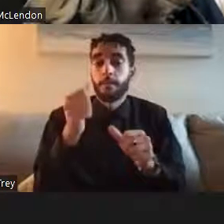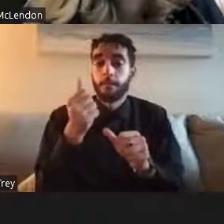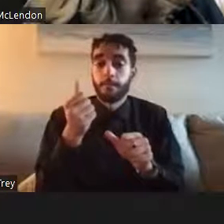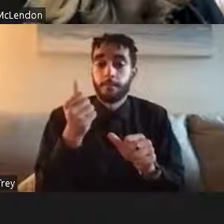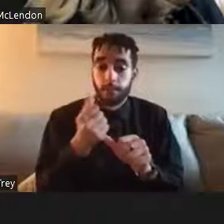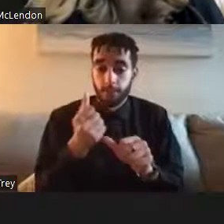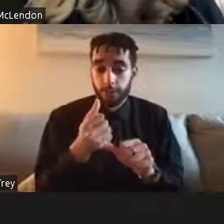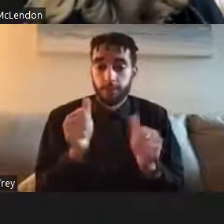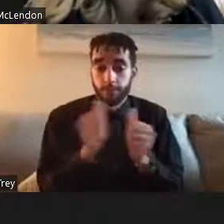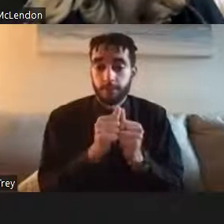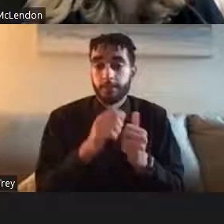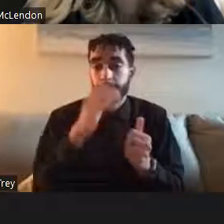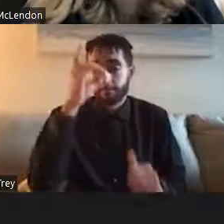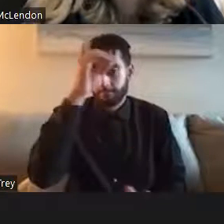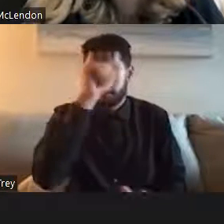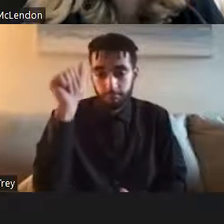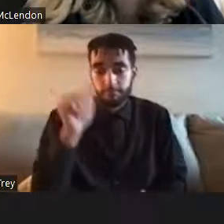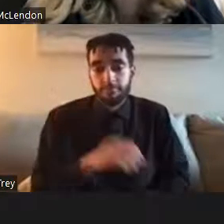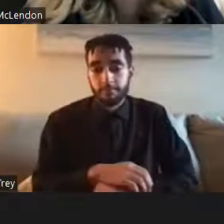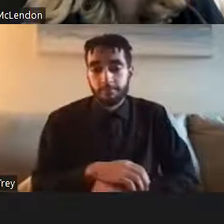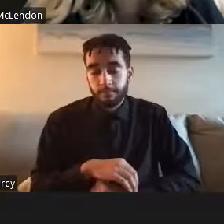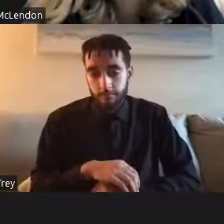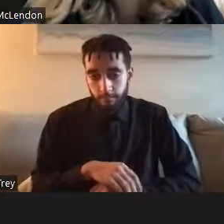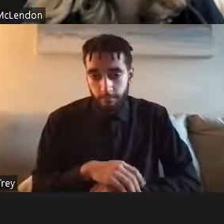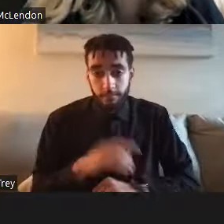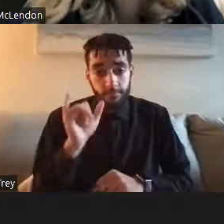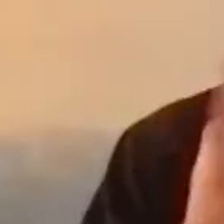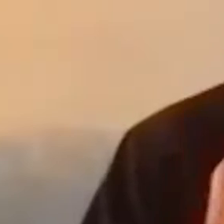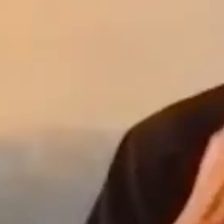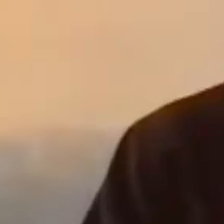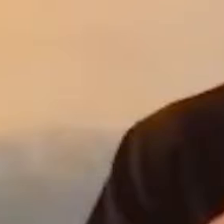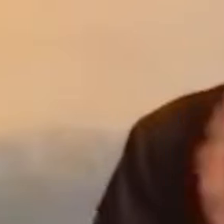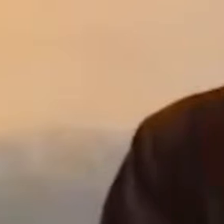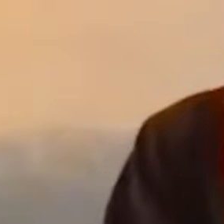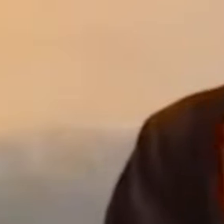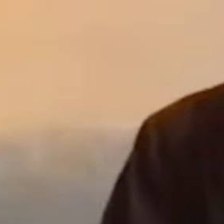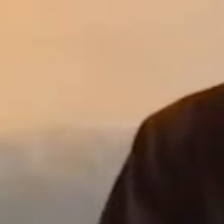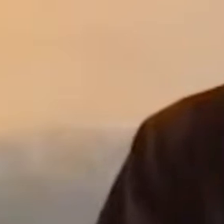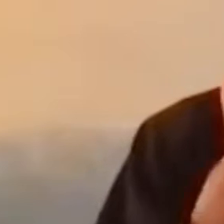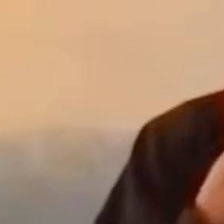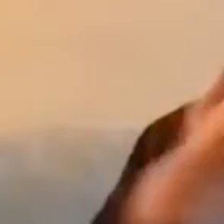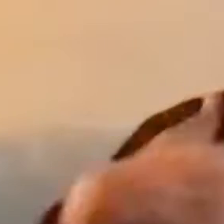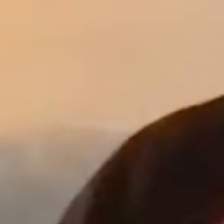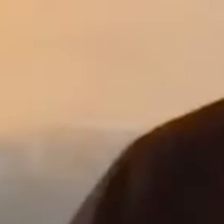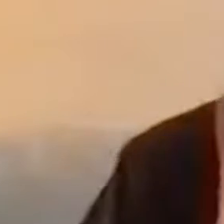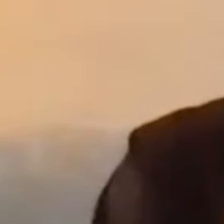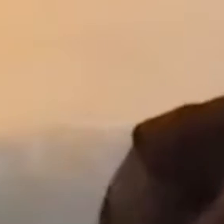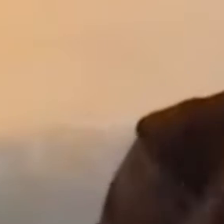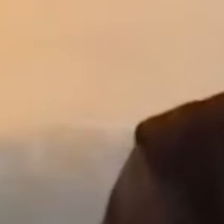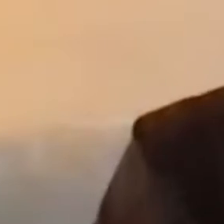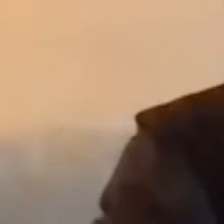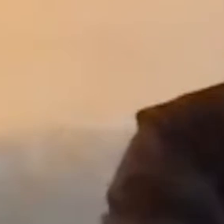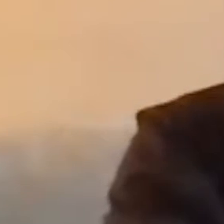dementia, because as we've heard, they have their problems too, often depression being one of them. But